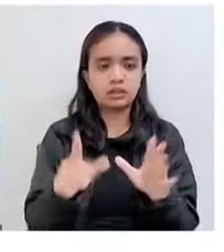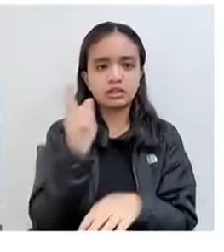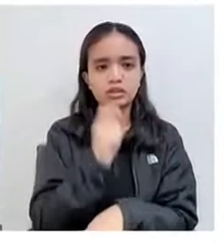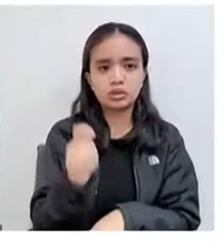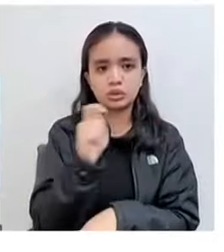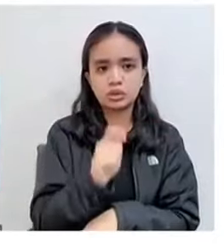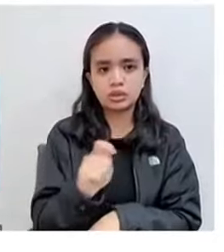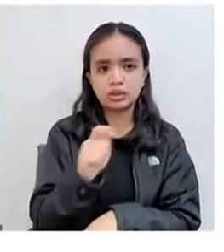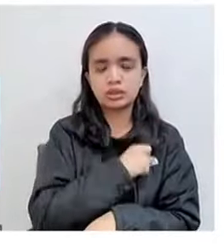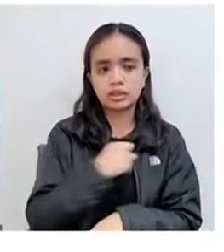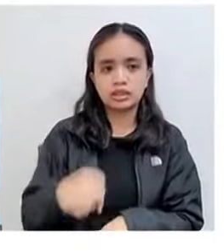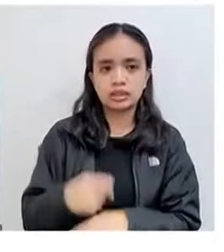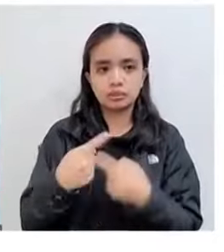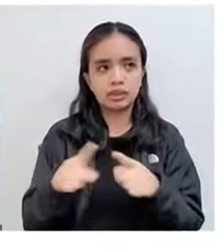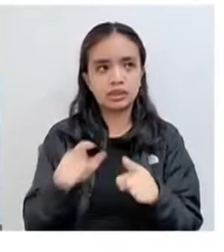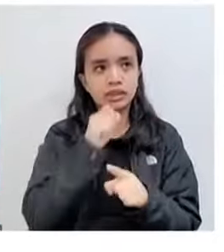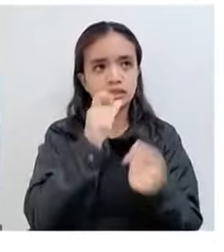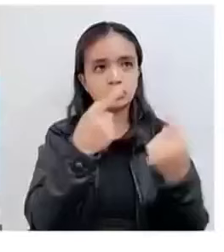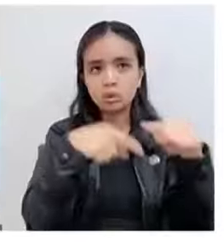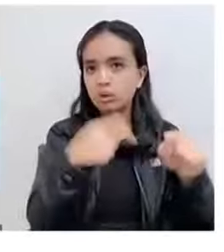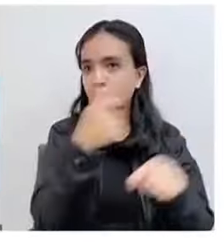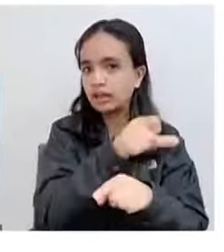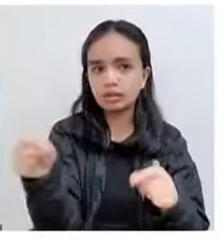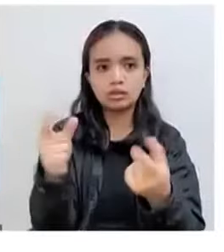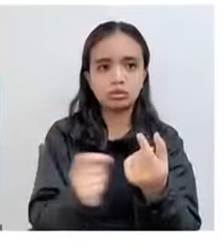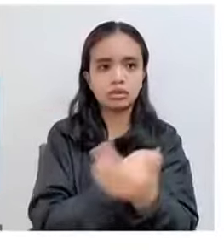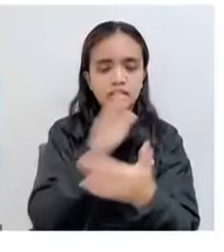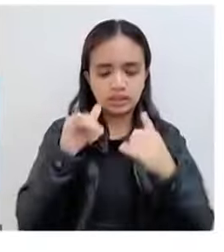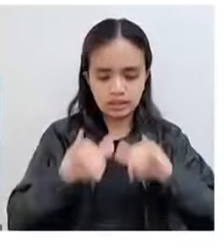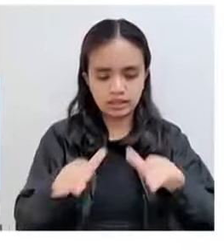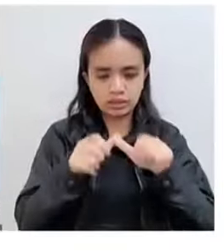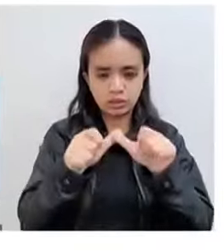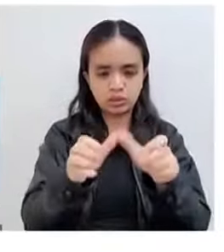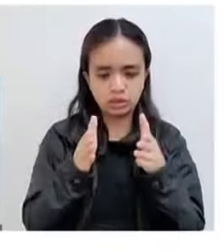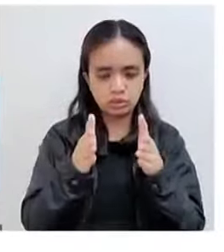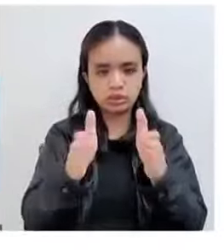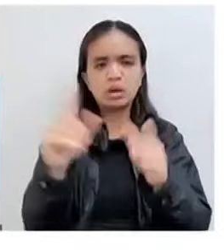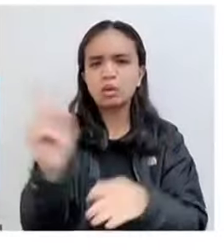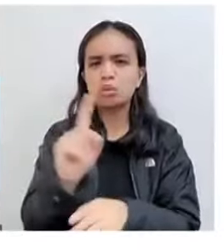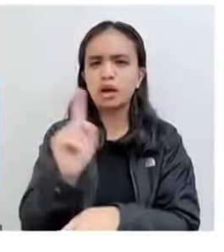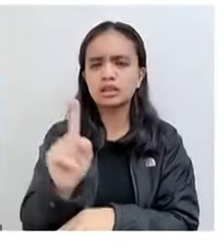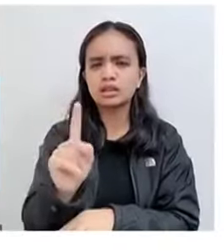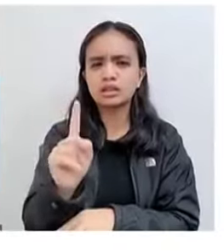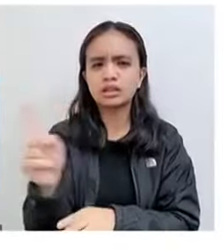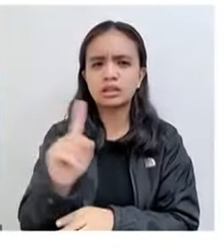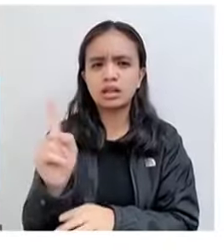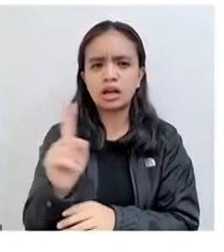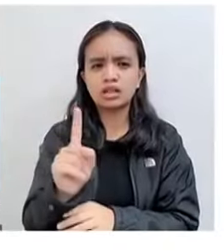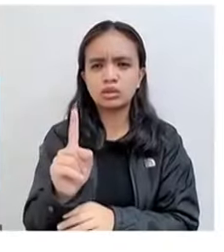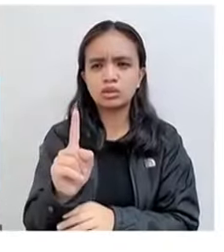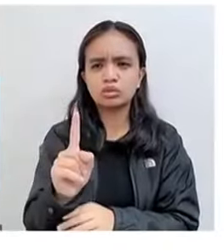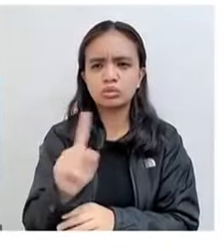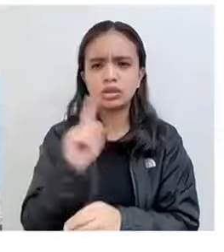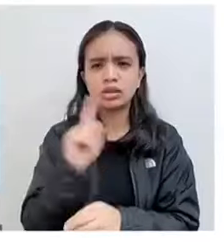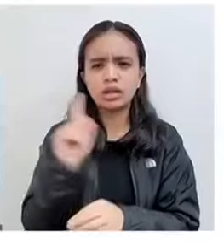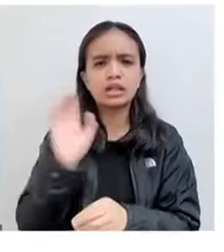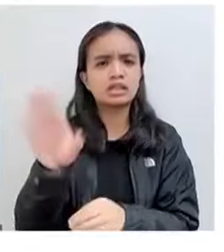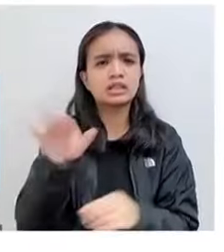going anywhere. She's going to stay the course. What do we know about her strategy? What do we know about how she's going